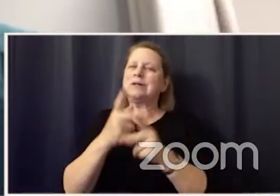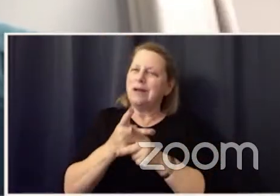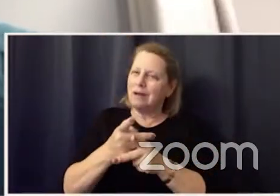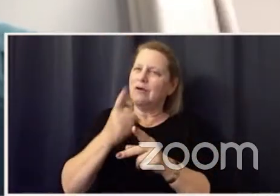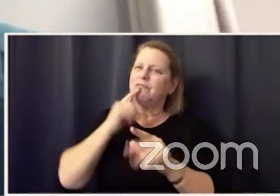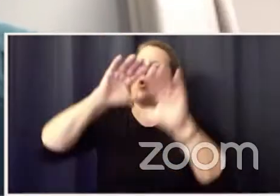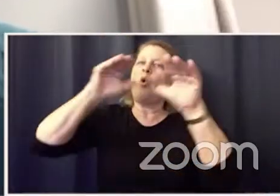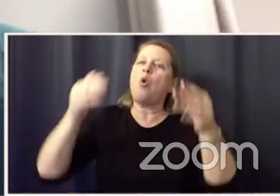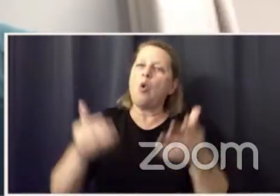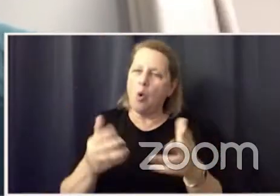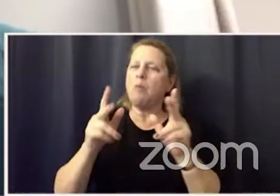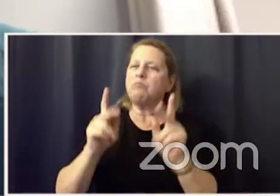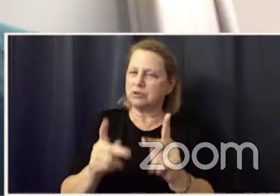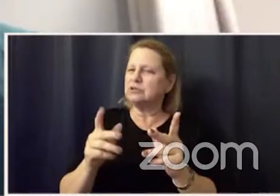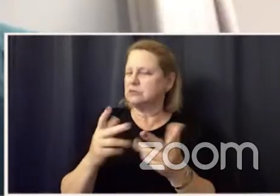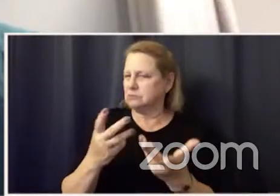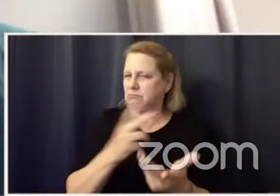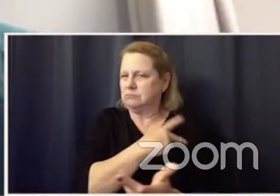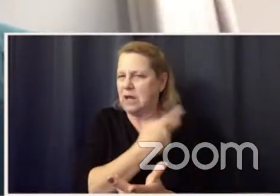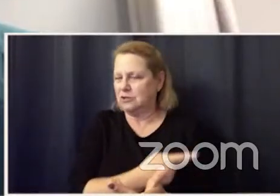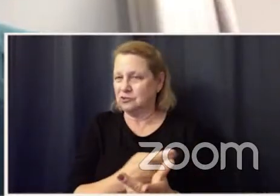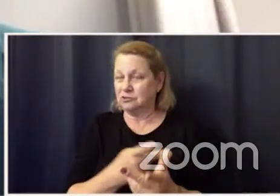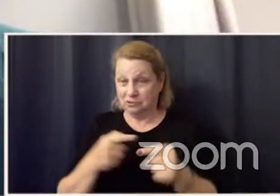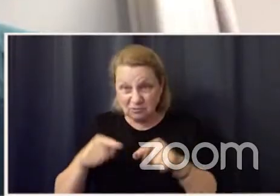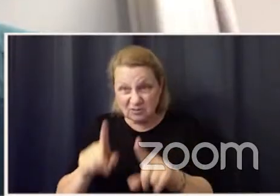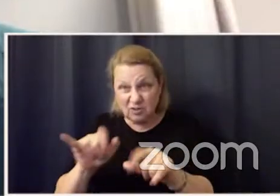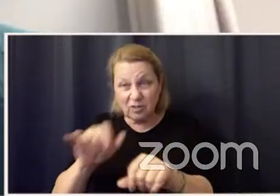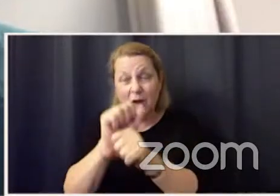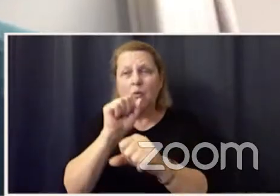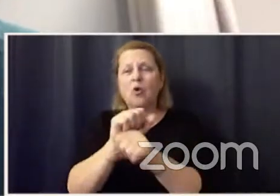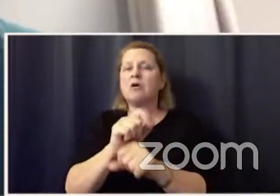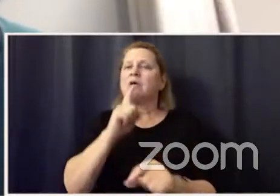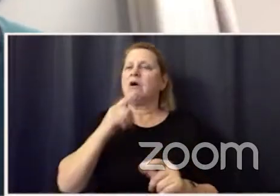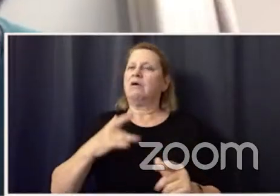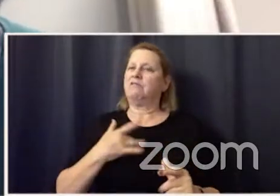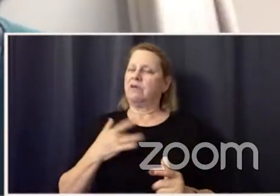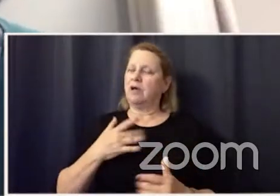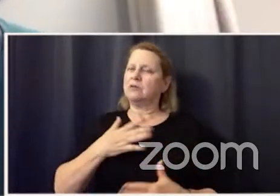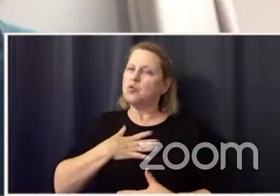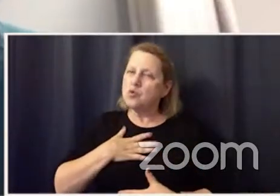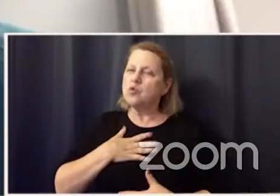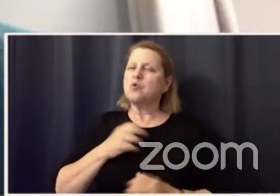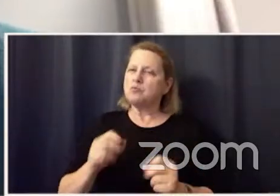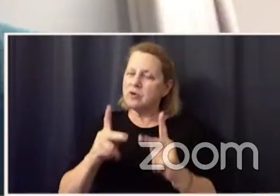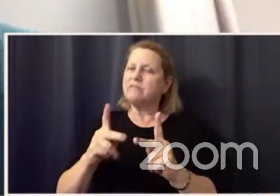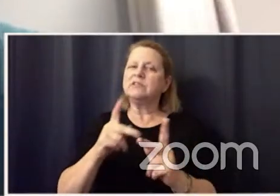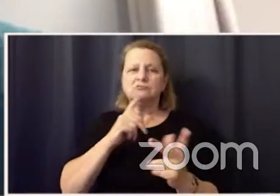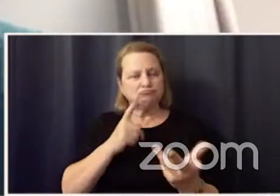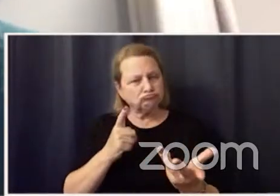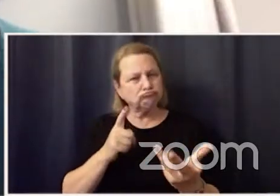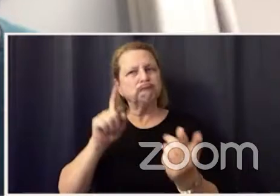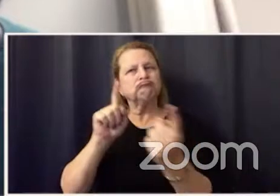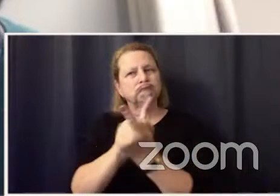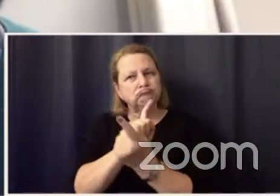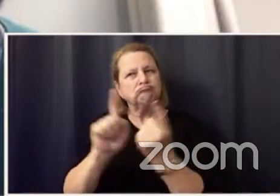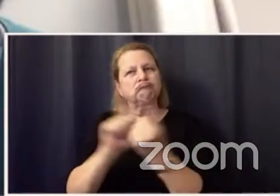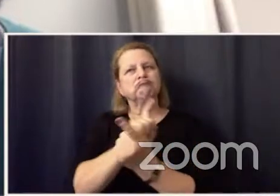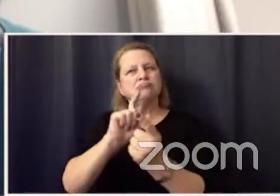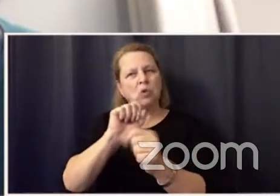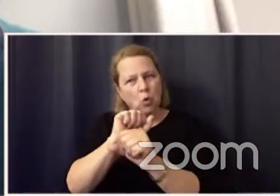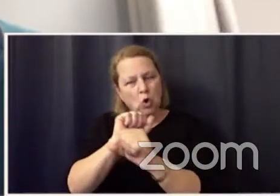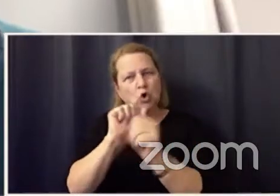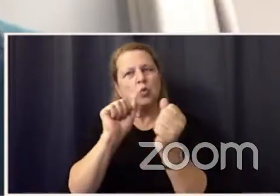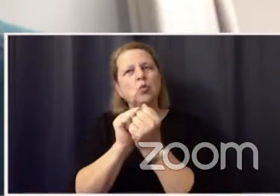patients. Through the course of that work, I was very privileged to meet and to collaborate